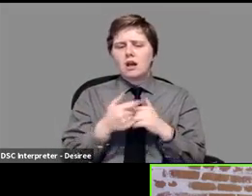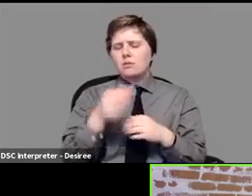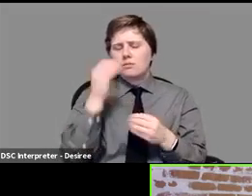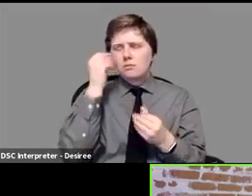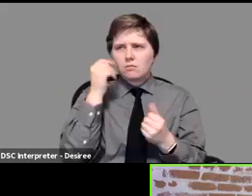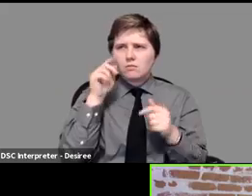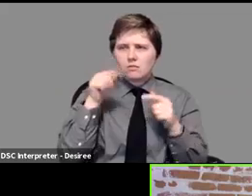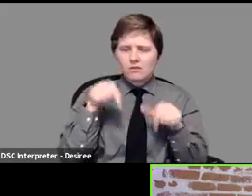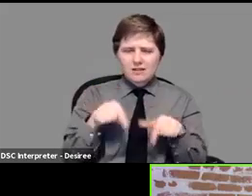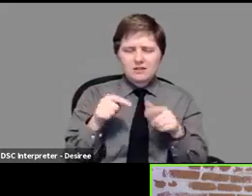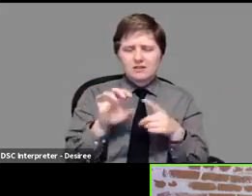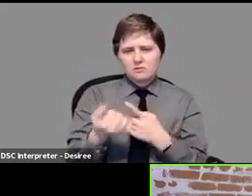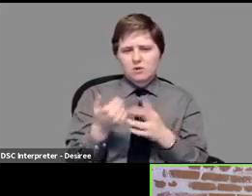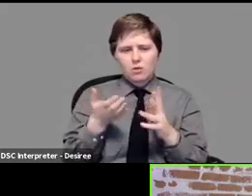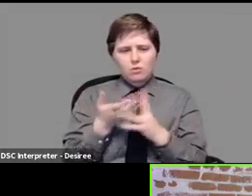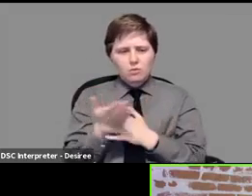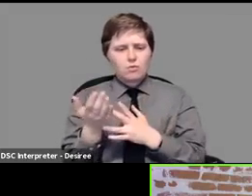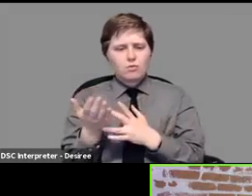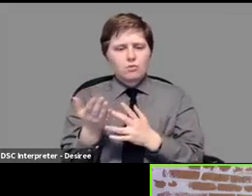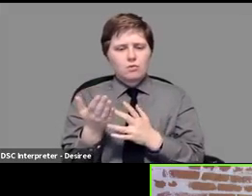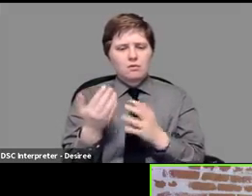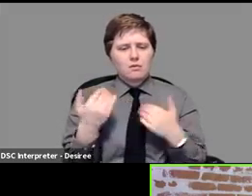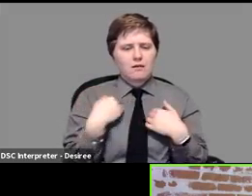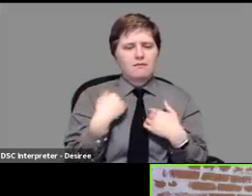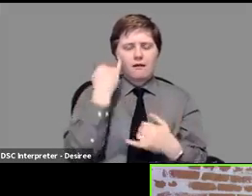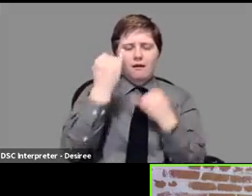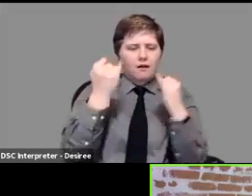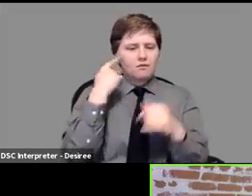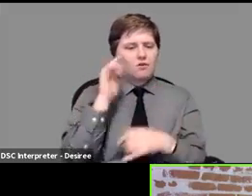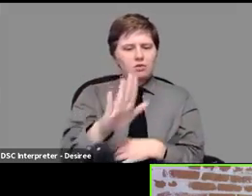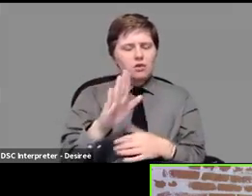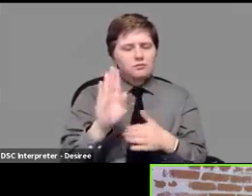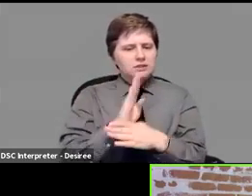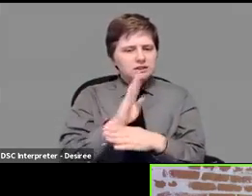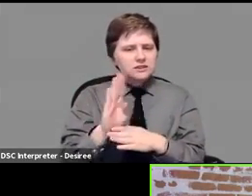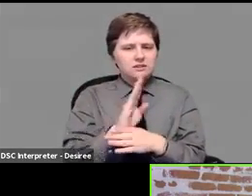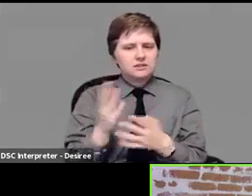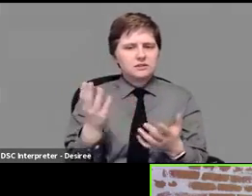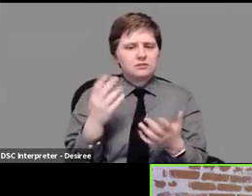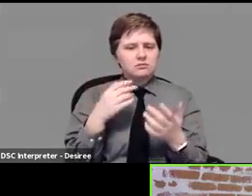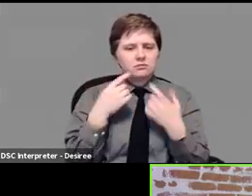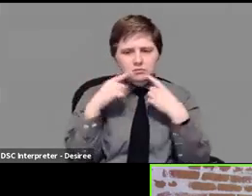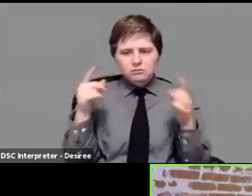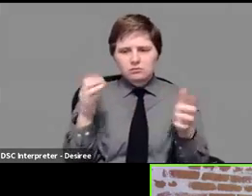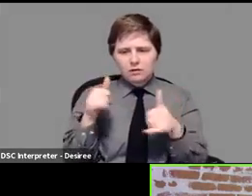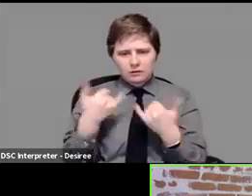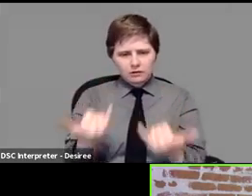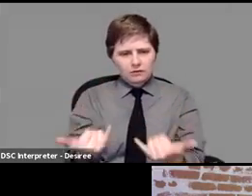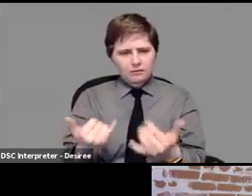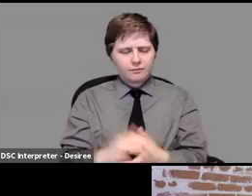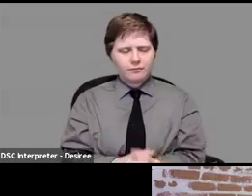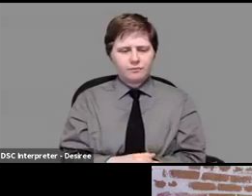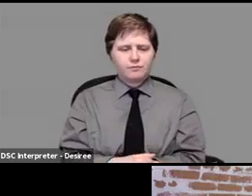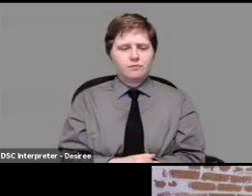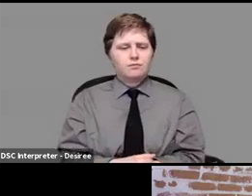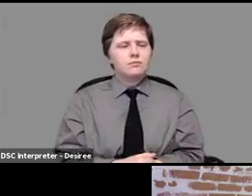this through having the idea for your enterprise and being able to get to where you are.